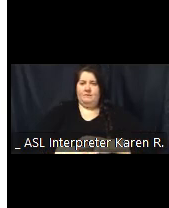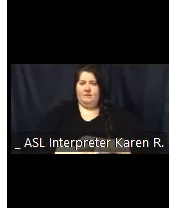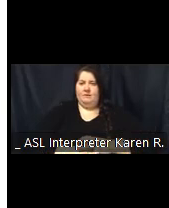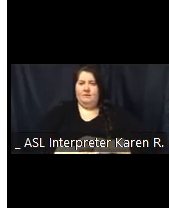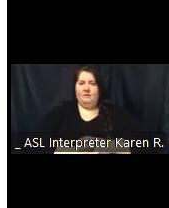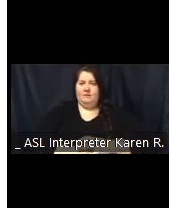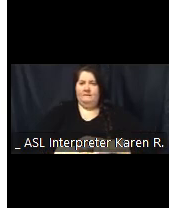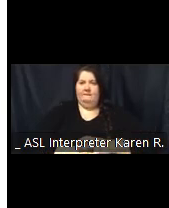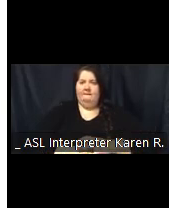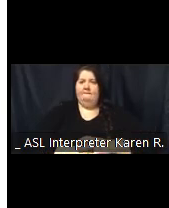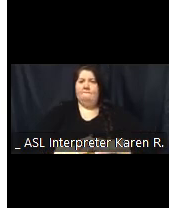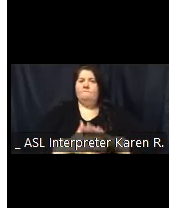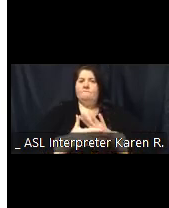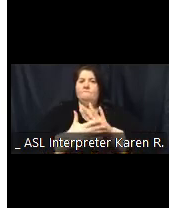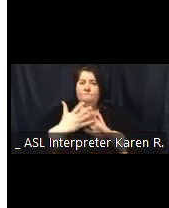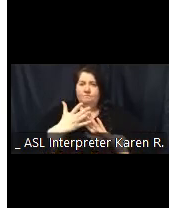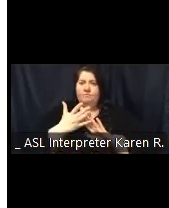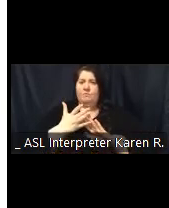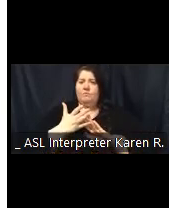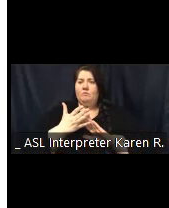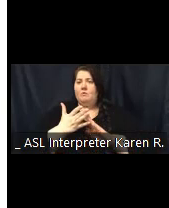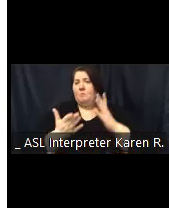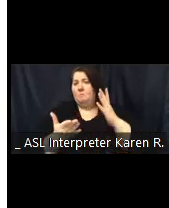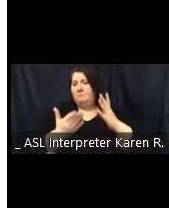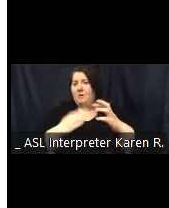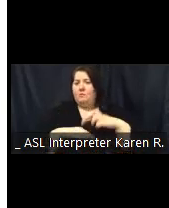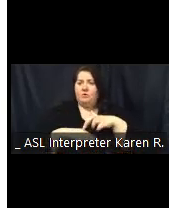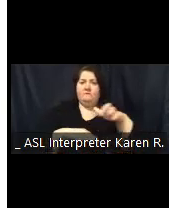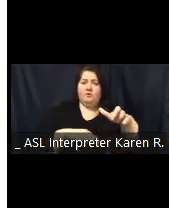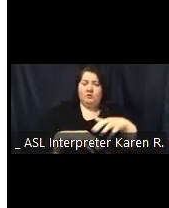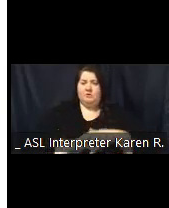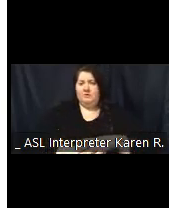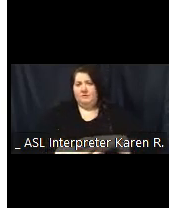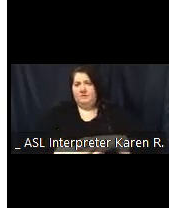So these are some ways children might be referred.